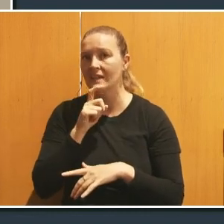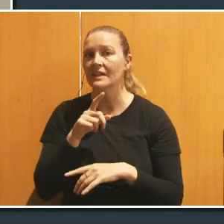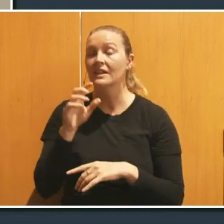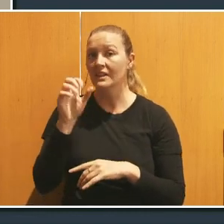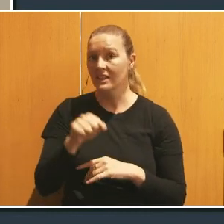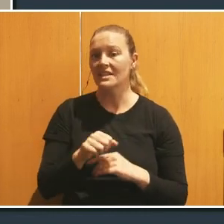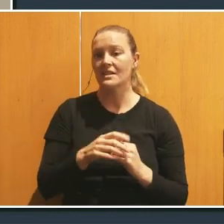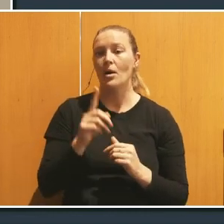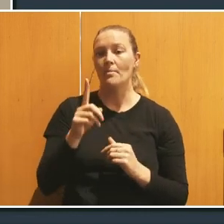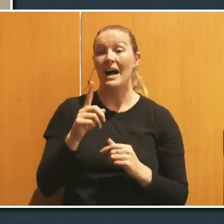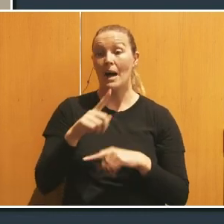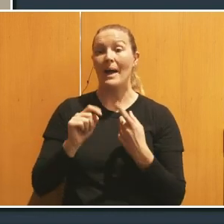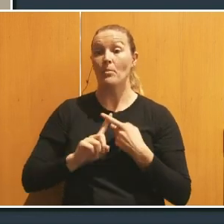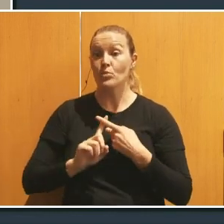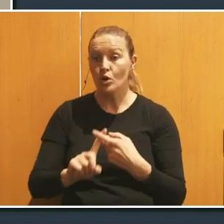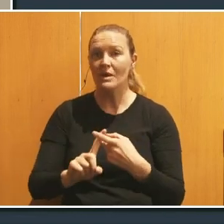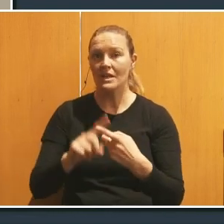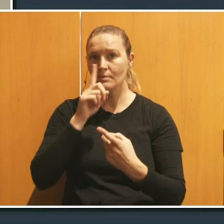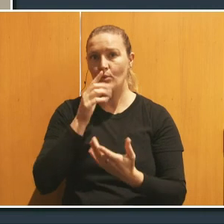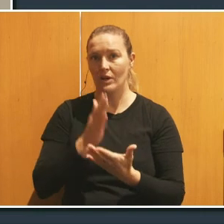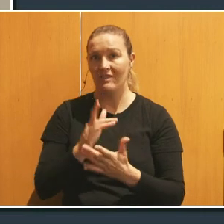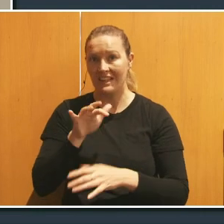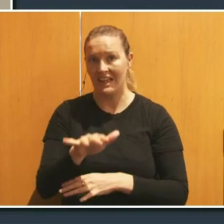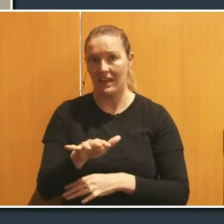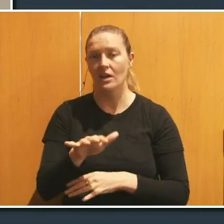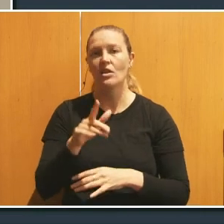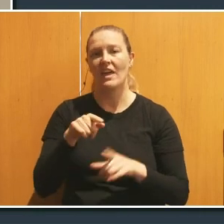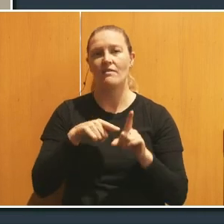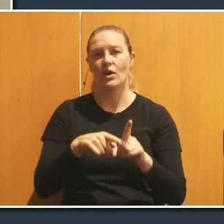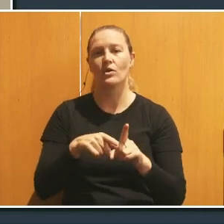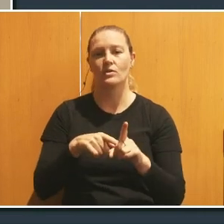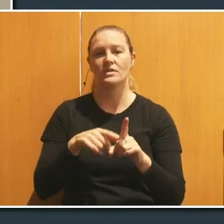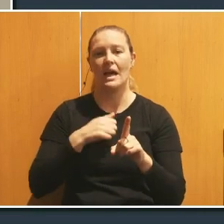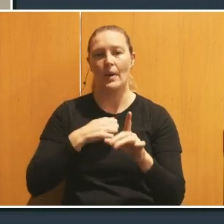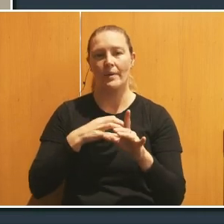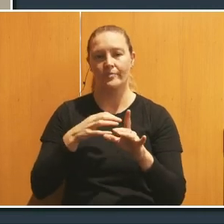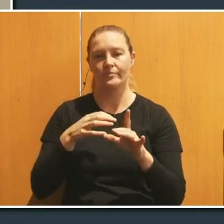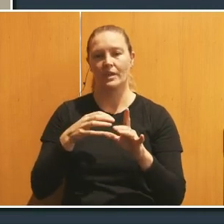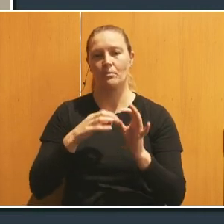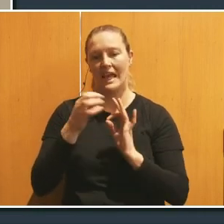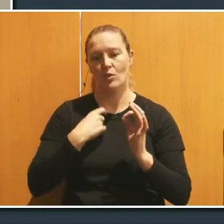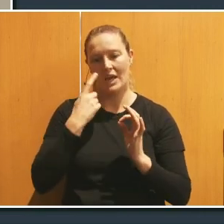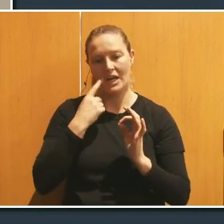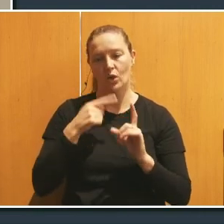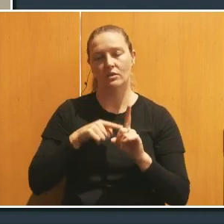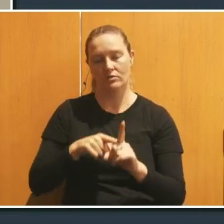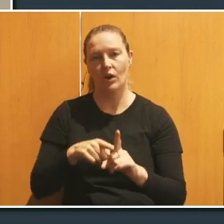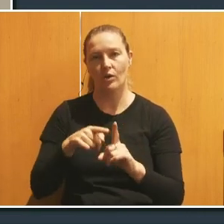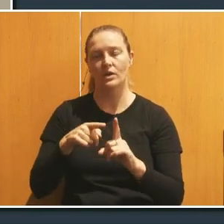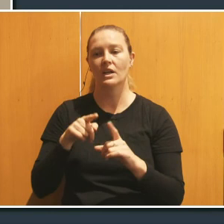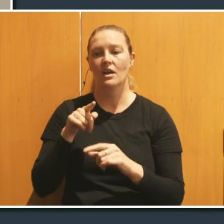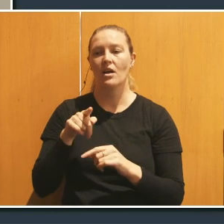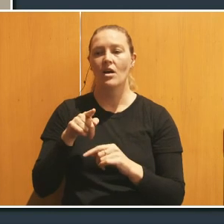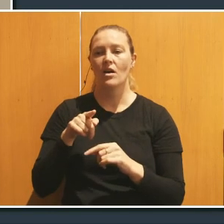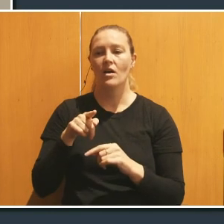of permanent occupancy, which is what the Huey regime, I guess, is based on, there isn't